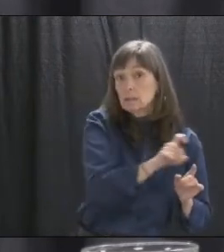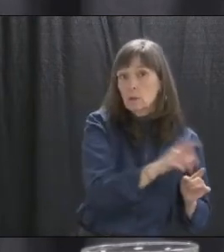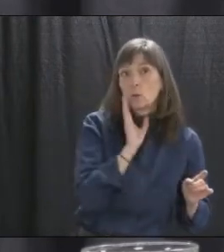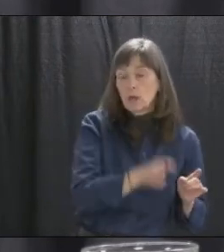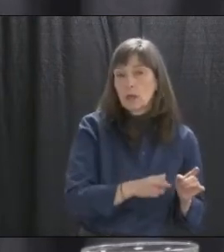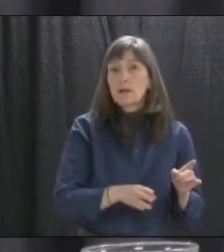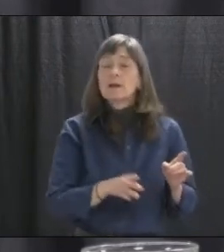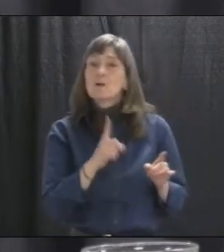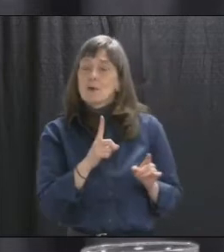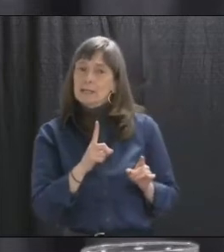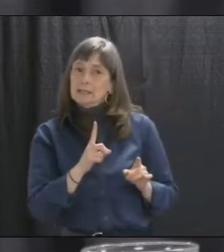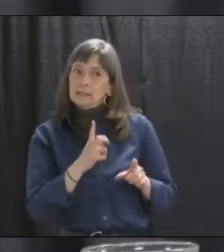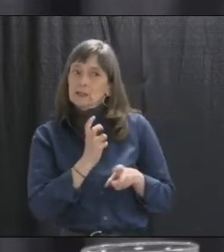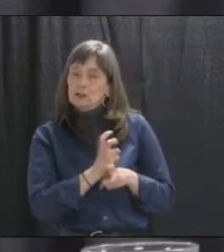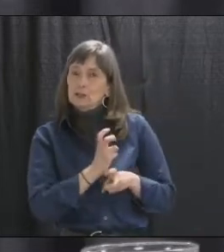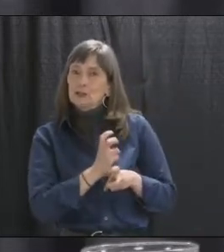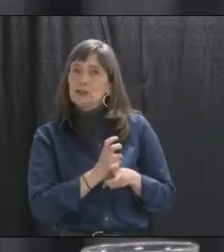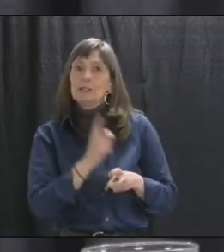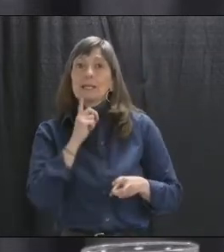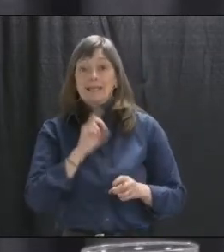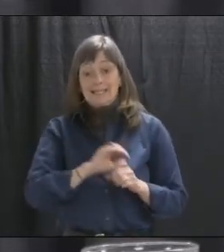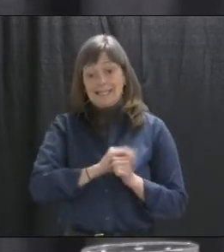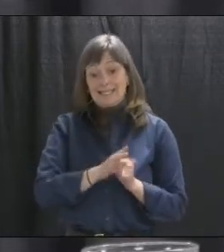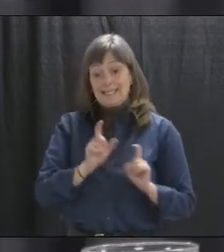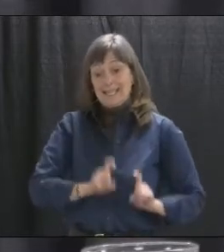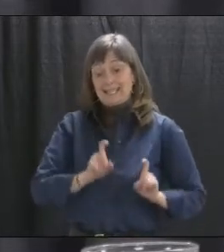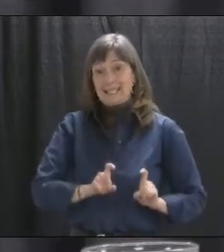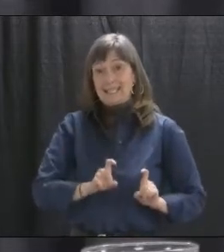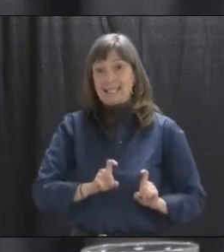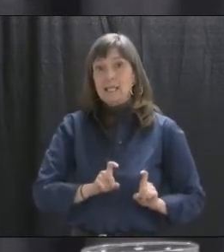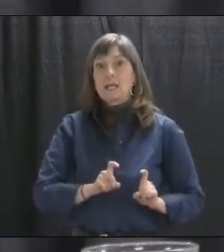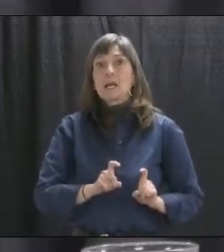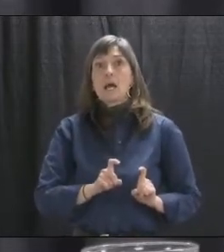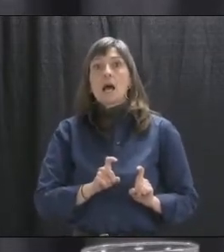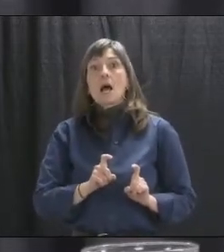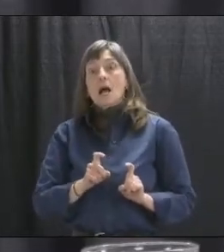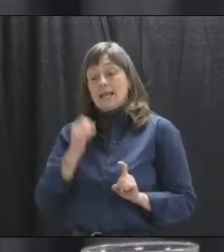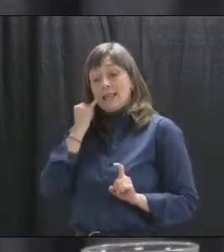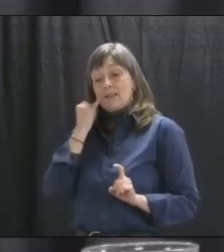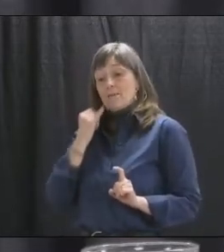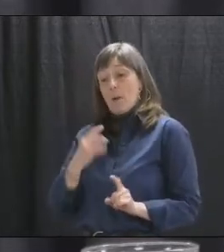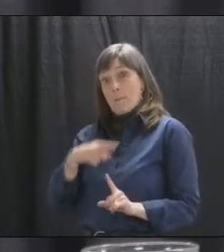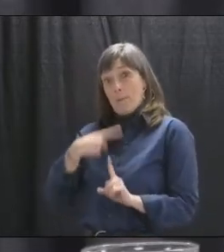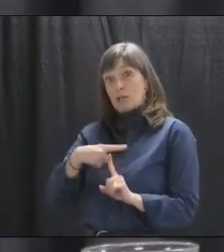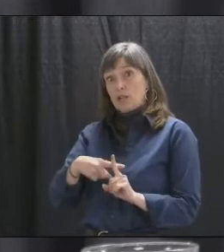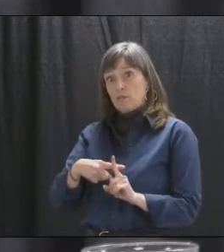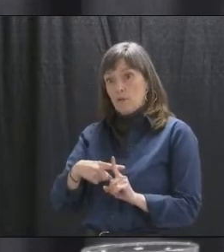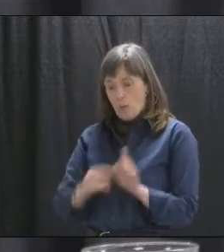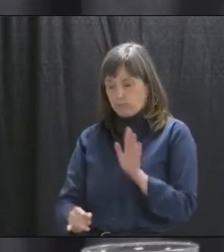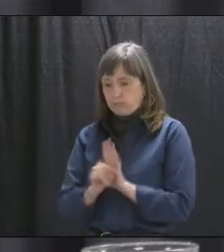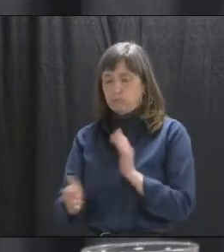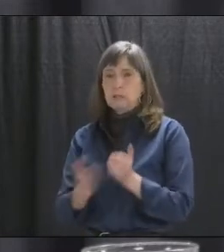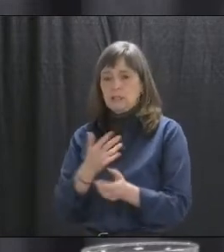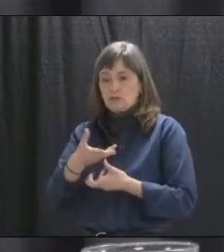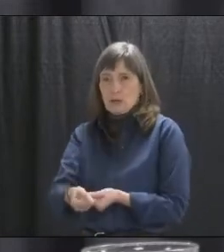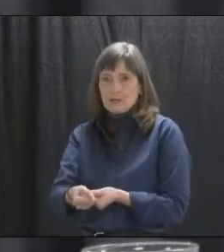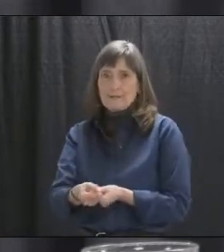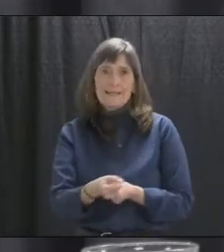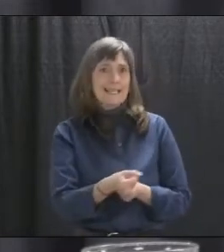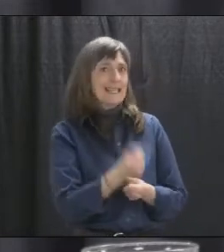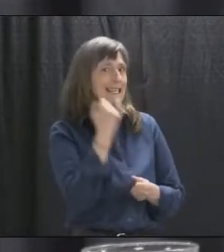COVID-19 is that they are way better at telling you you've got it than reliably telling you you haven't. So that's part of